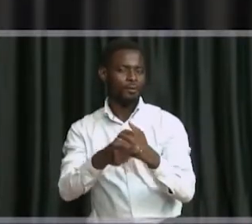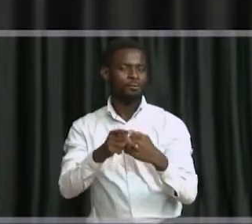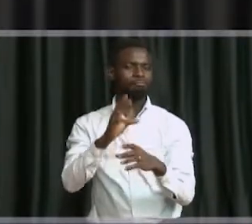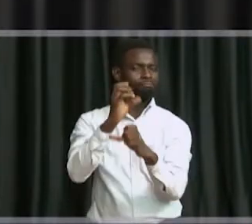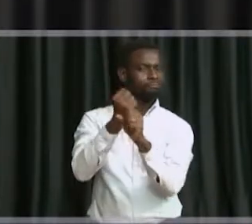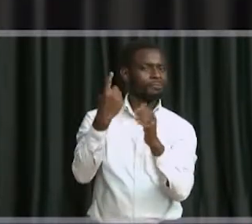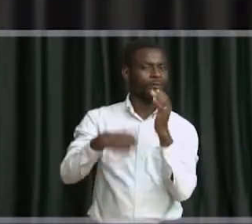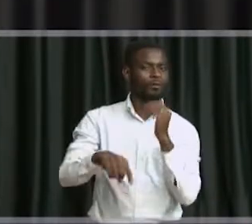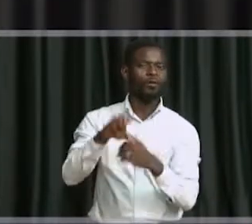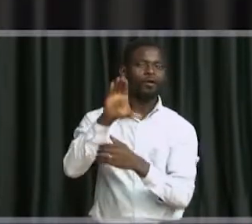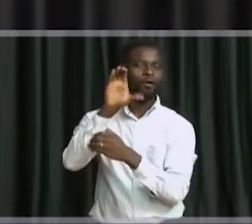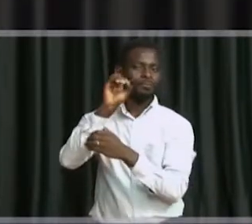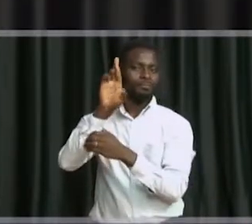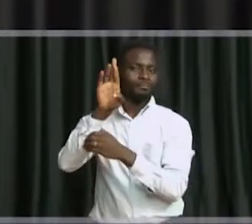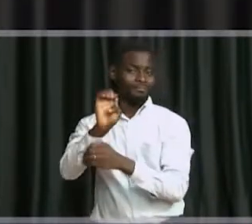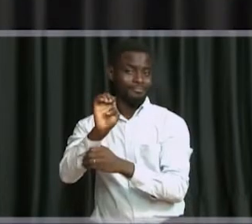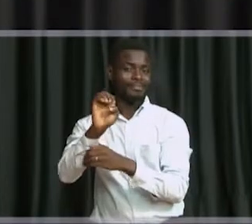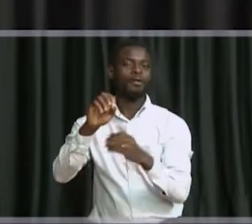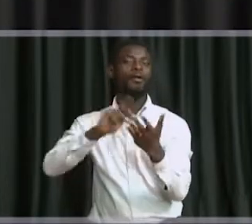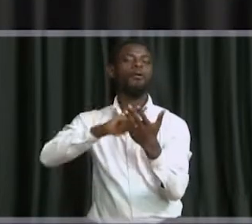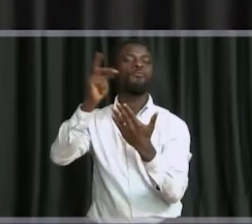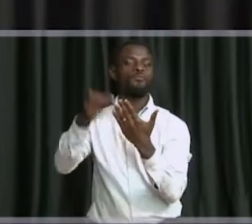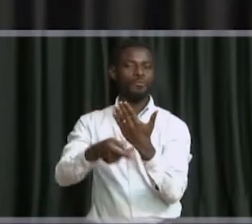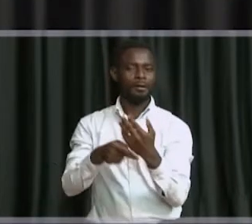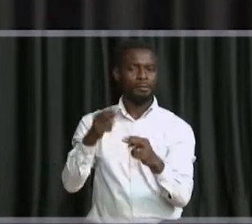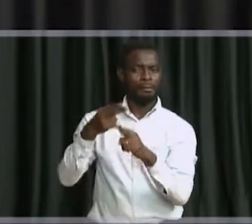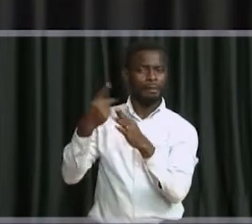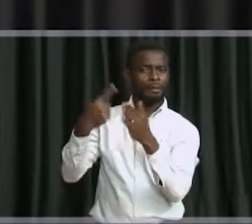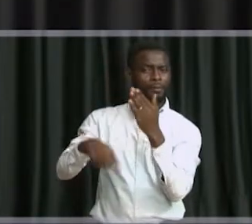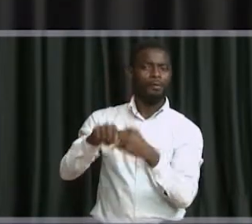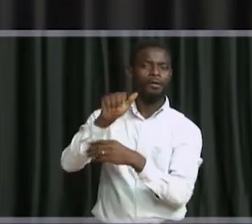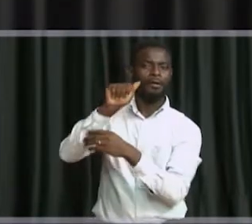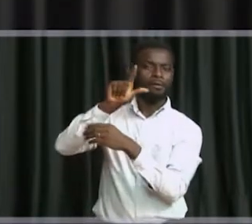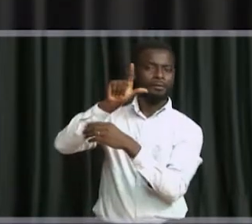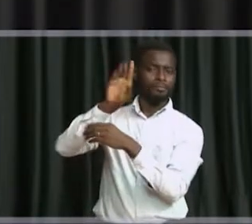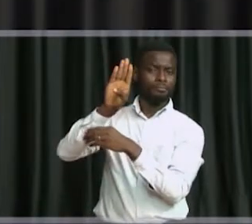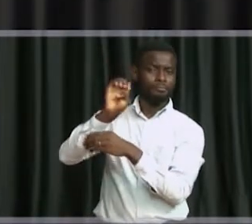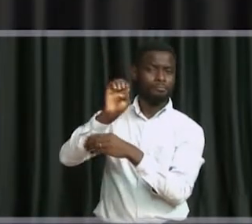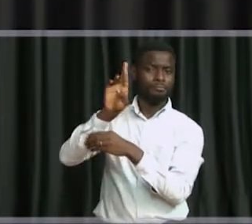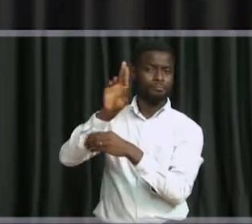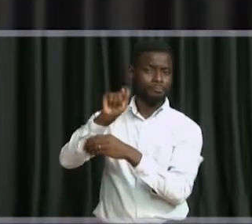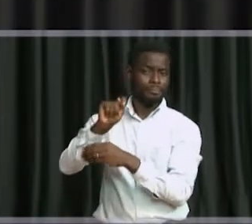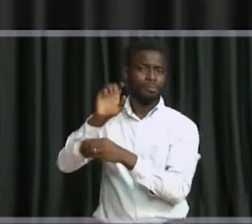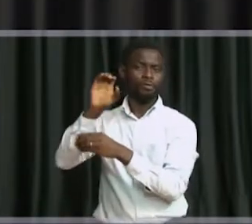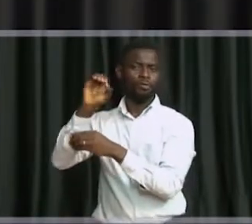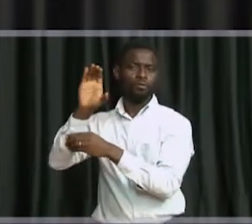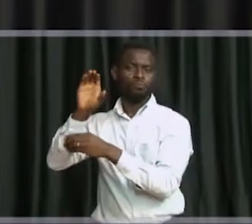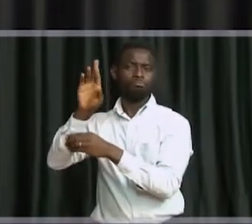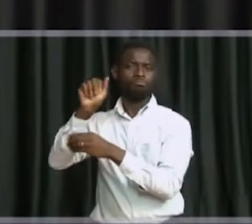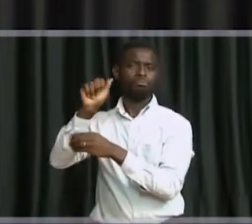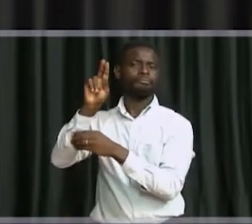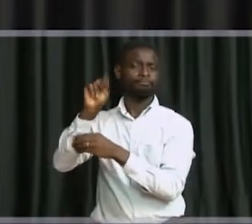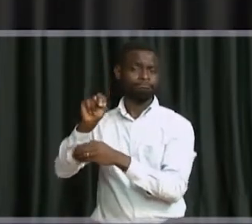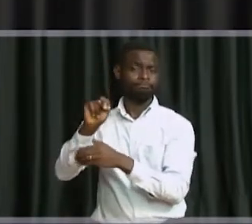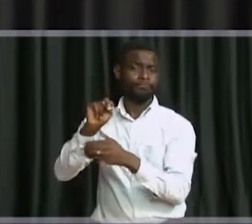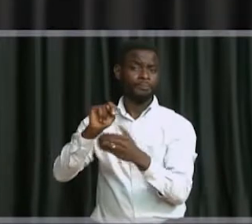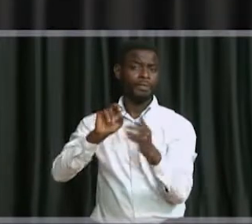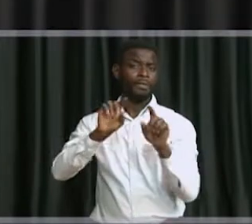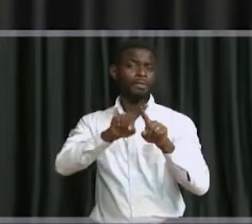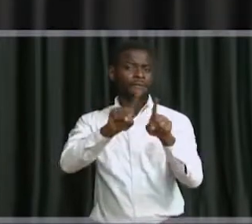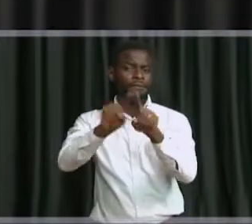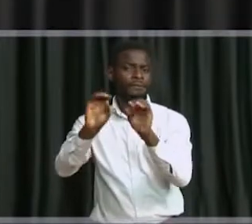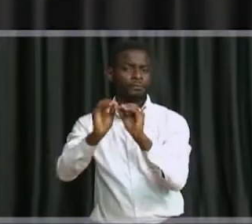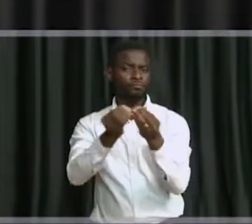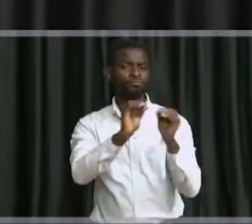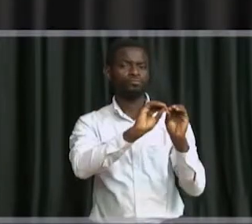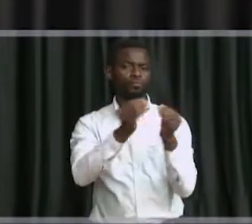CredCredCred